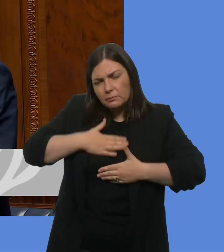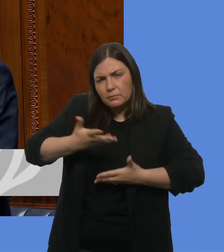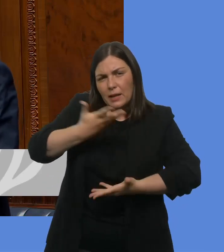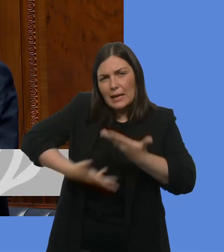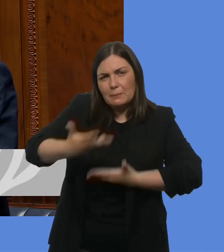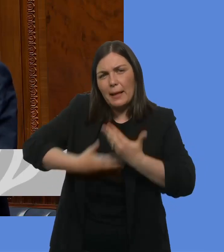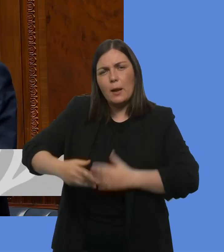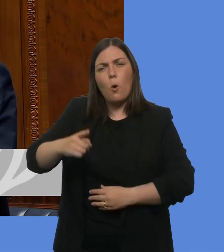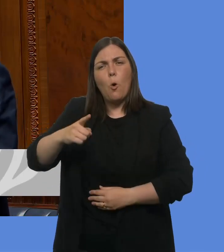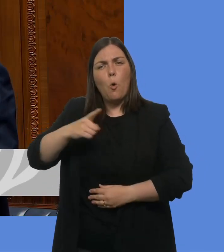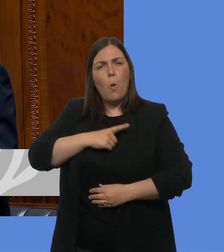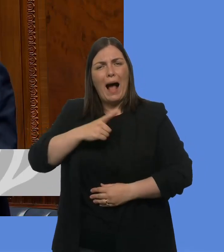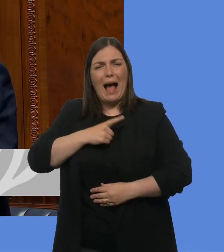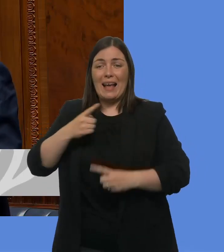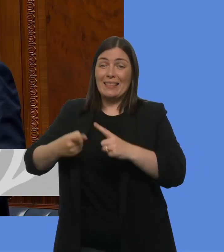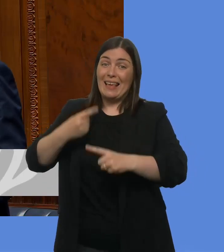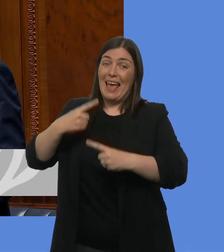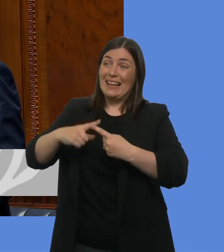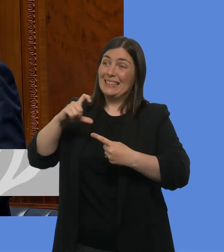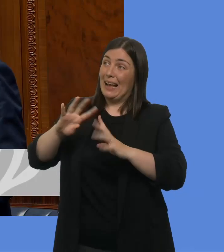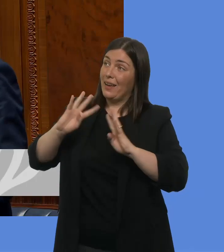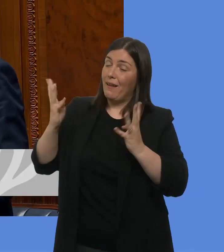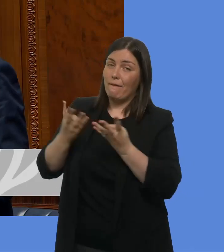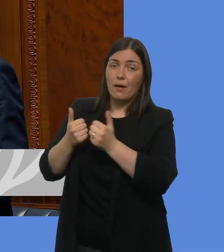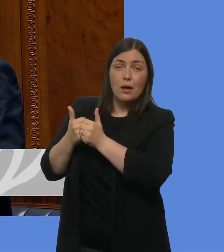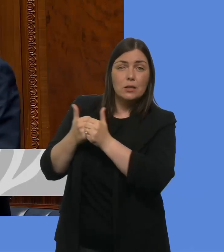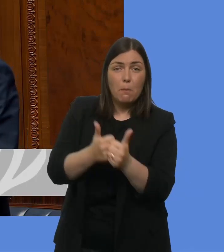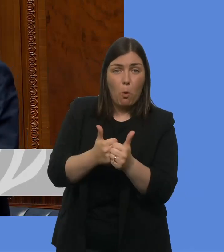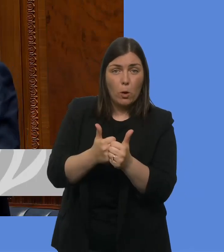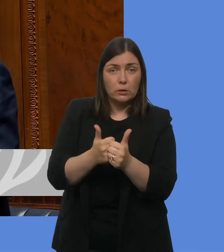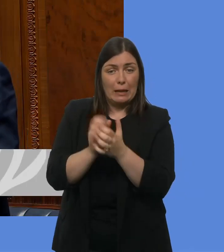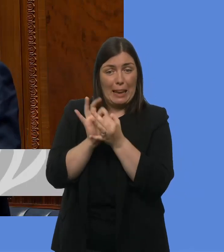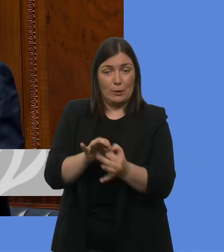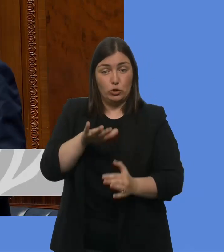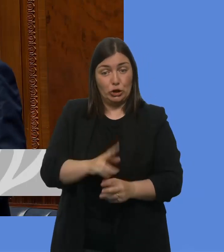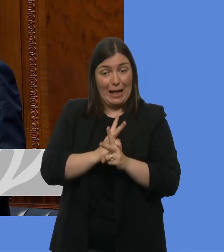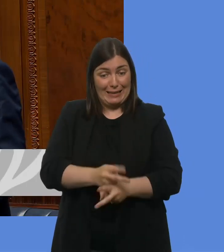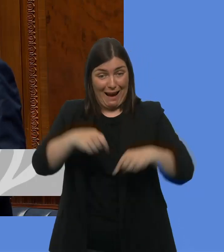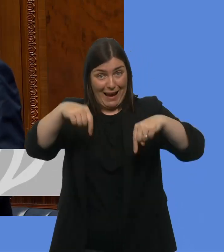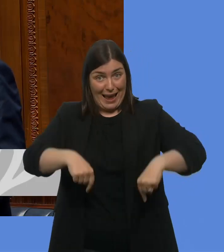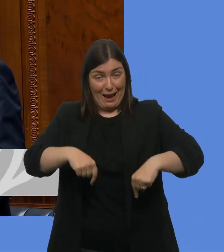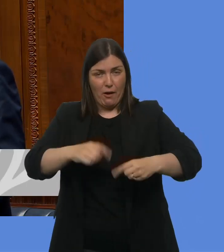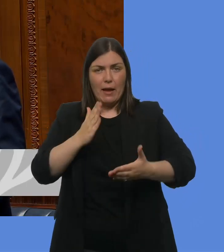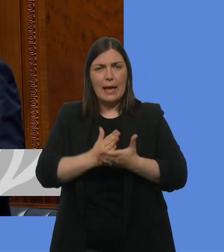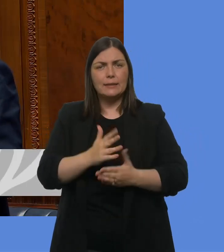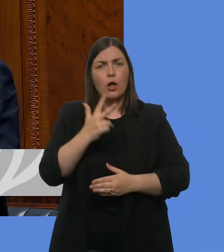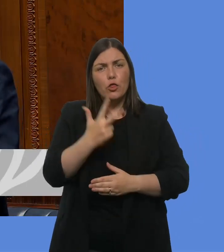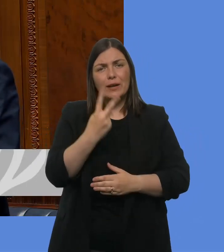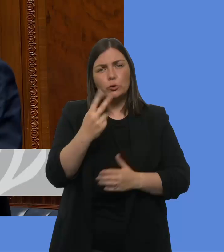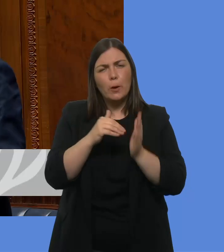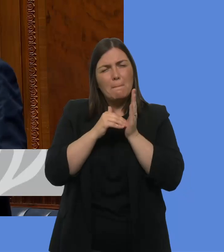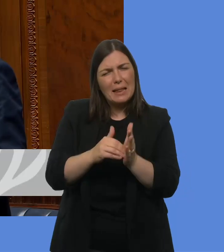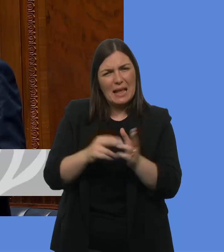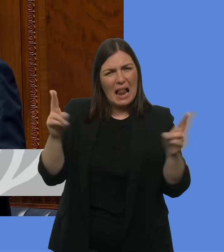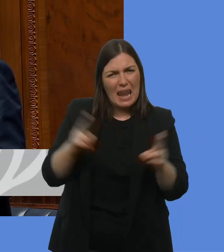offered by this executive when it comes to childcare is 32 million less than the money provided by Westminster? This